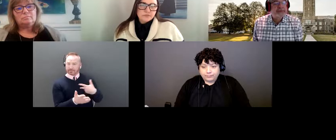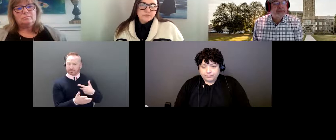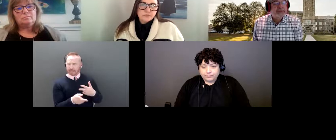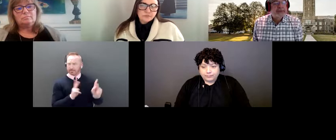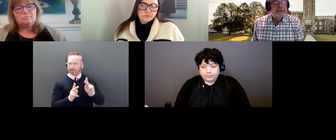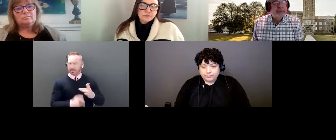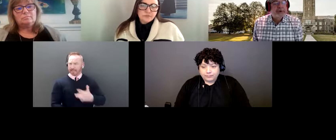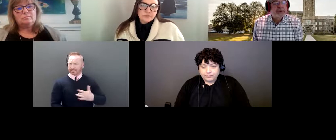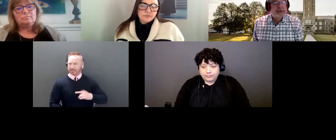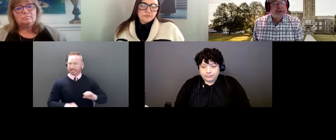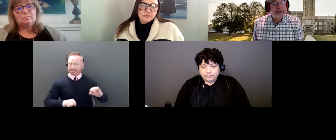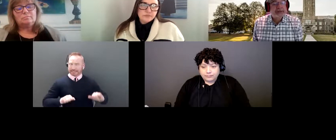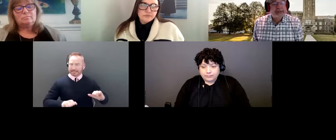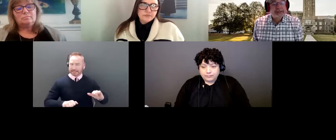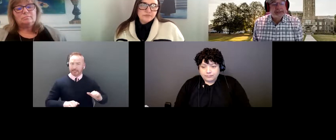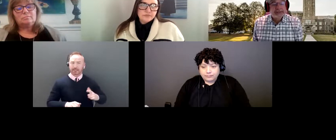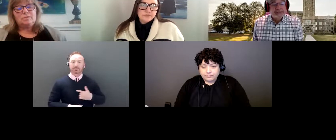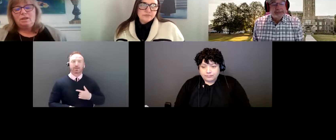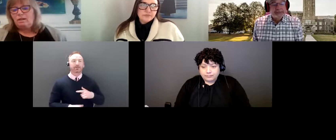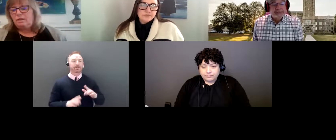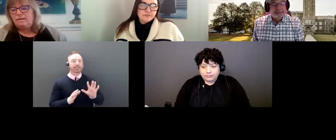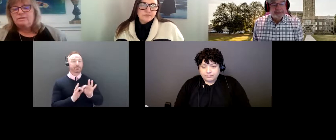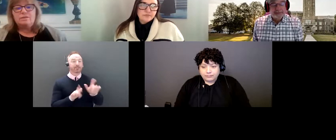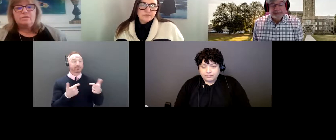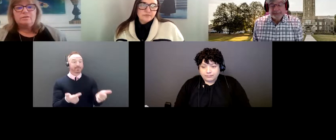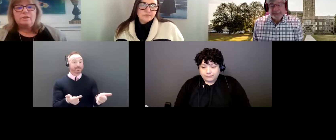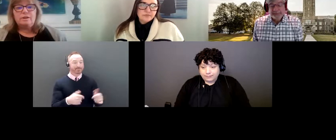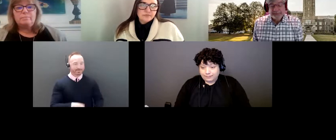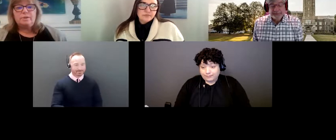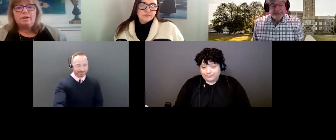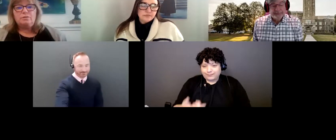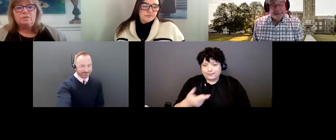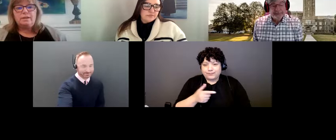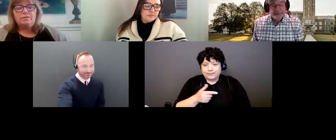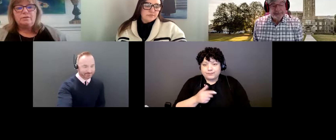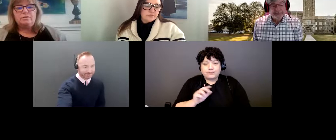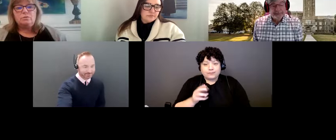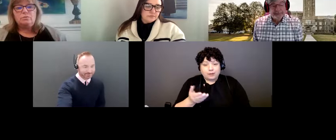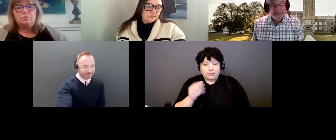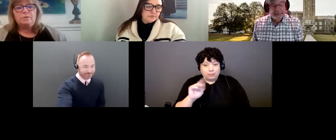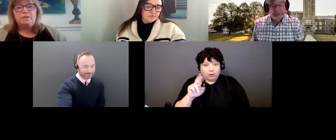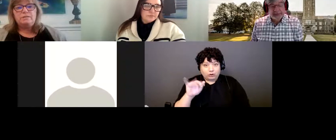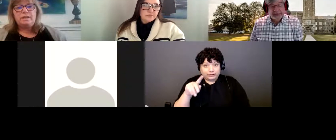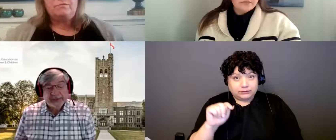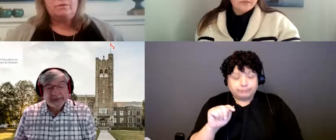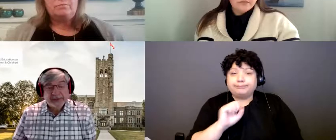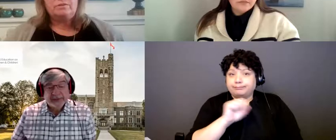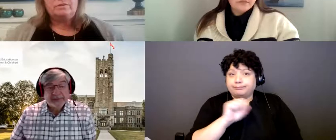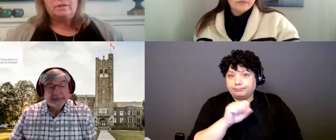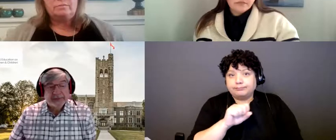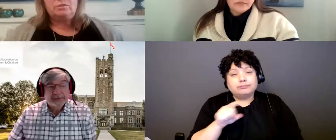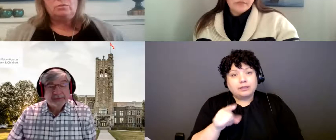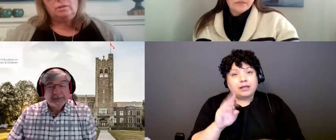so. Margaret, do you want to add to that? Yes, there is. I understand there. So the Be Safer